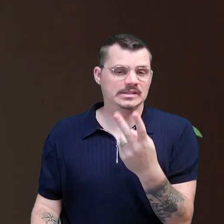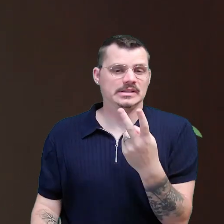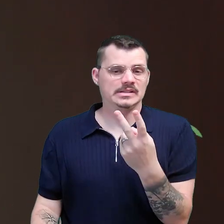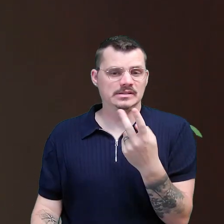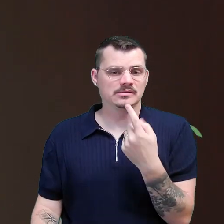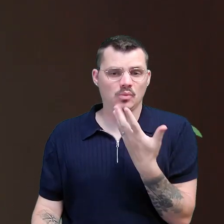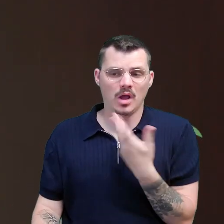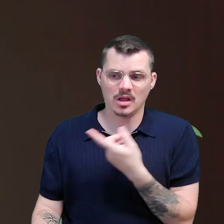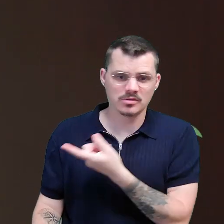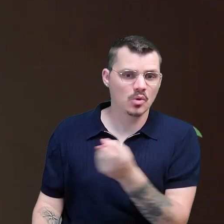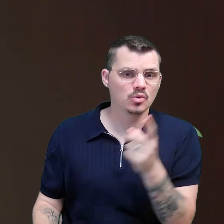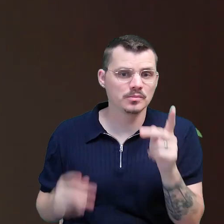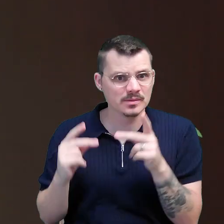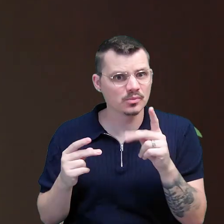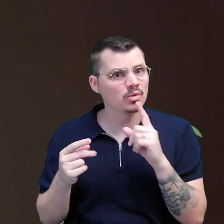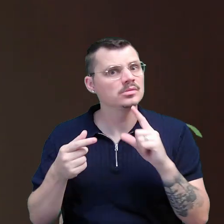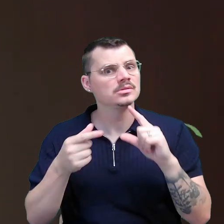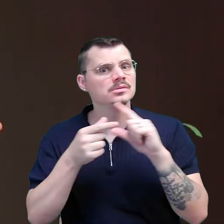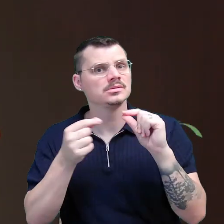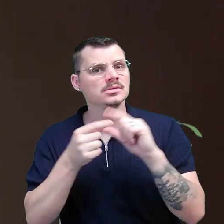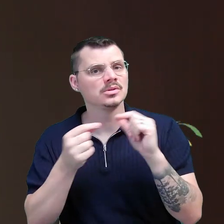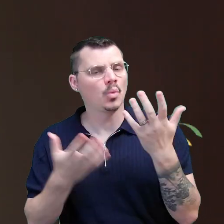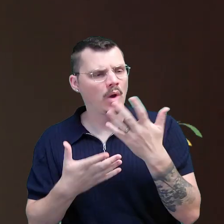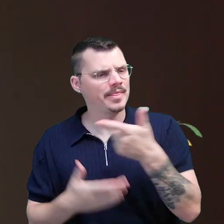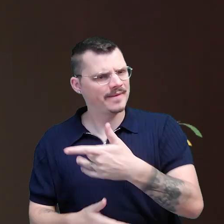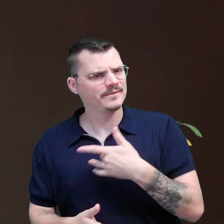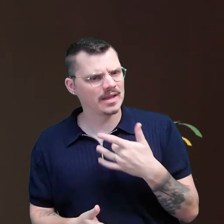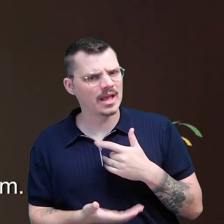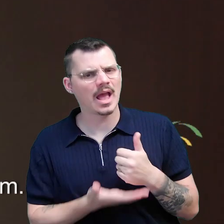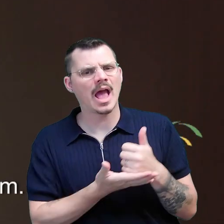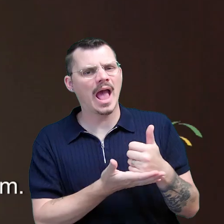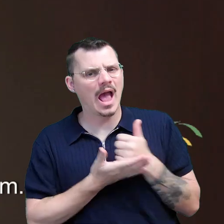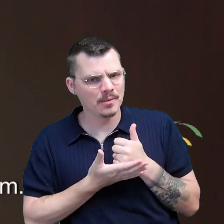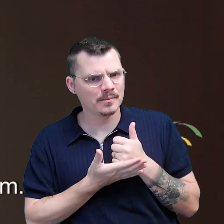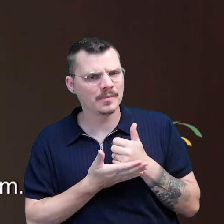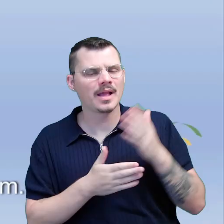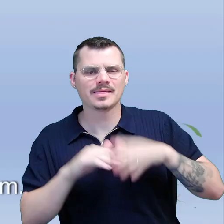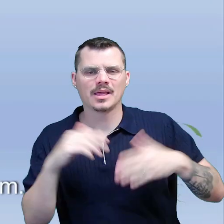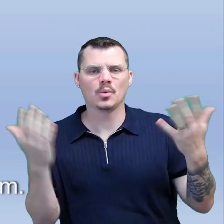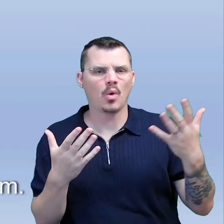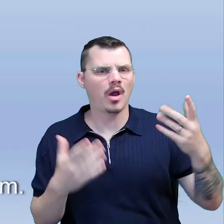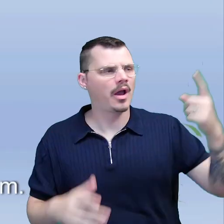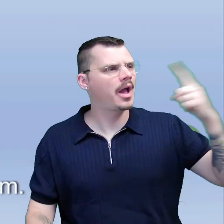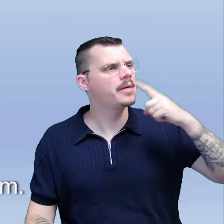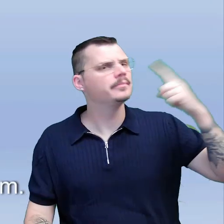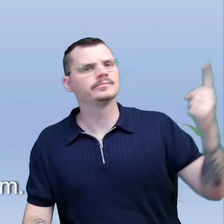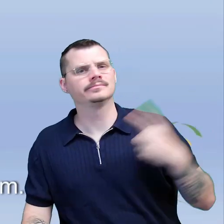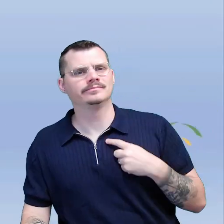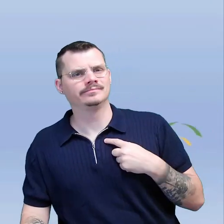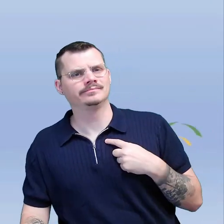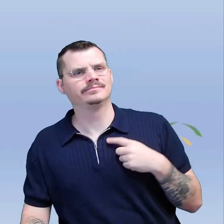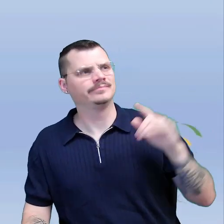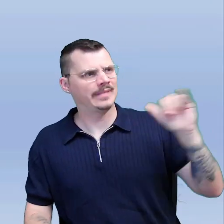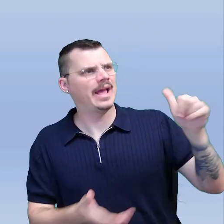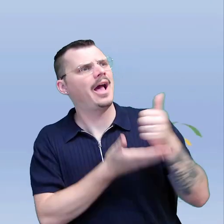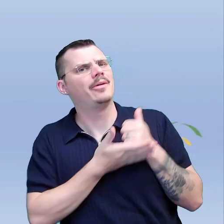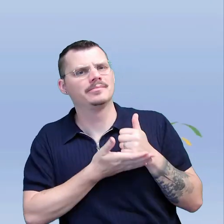see what those people say really does help versus what's been perpetrated upon them.